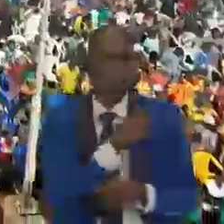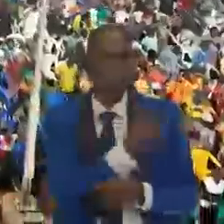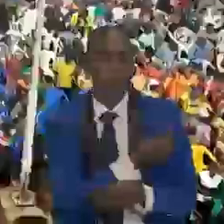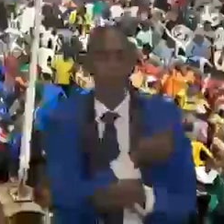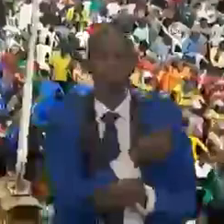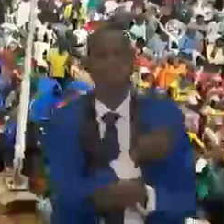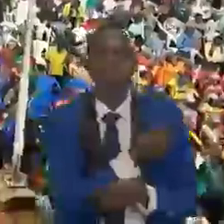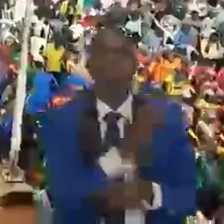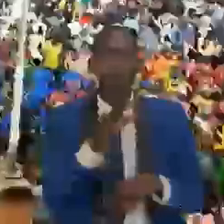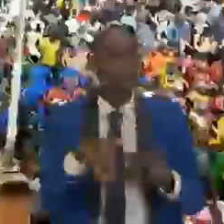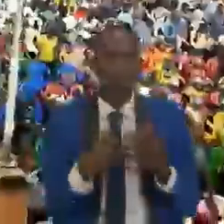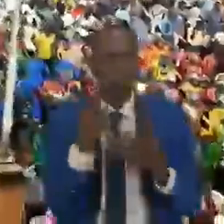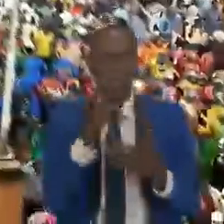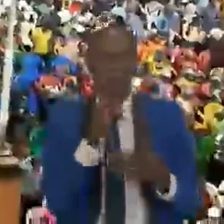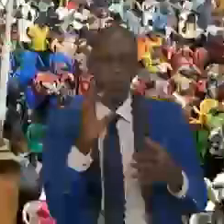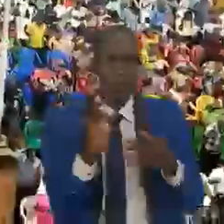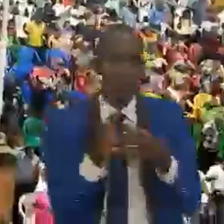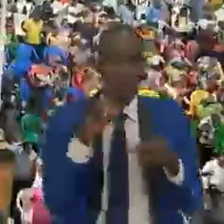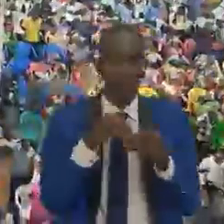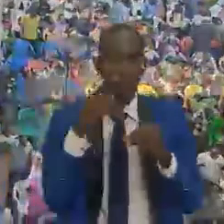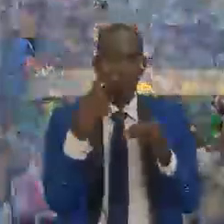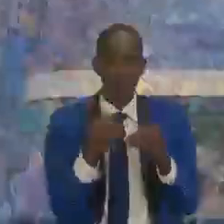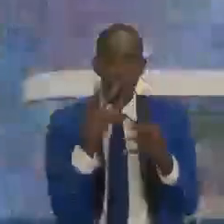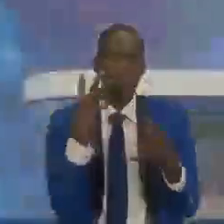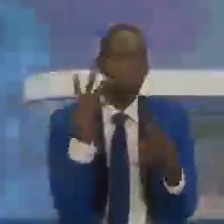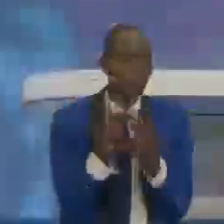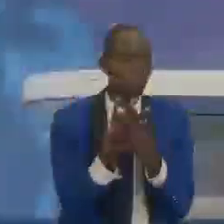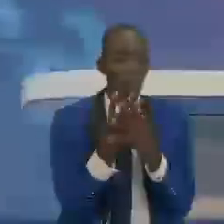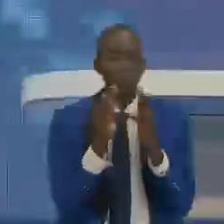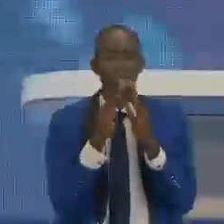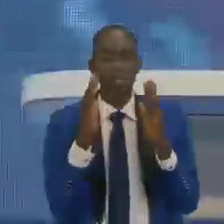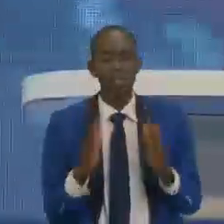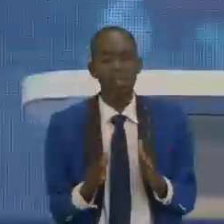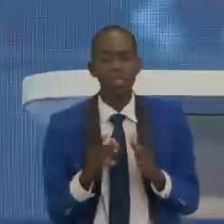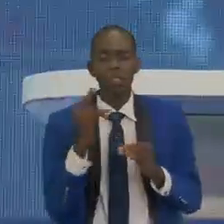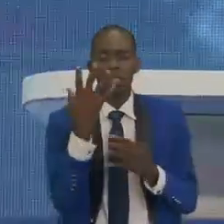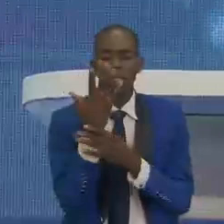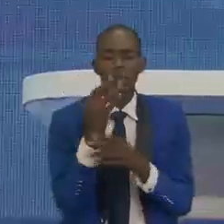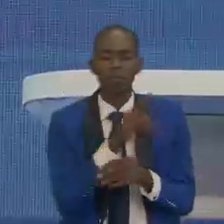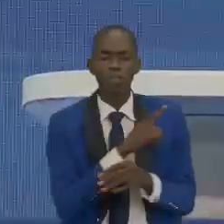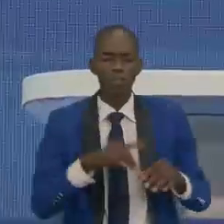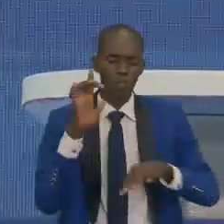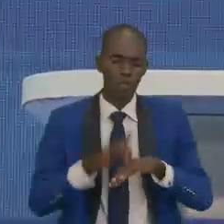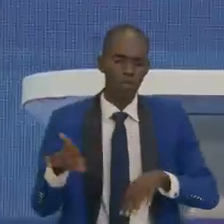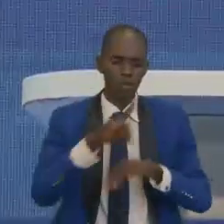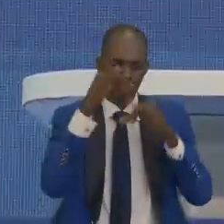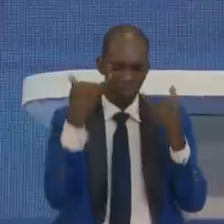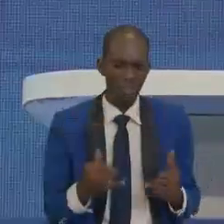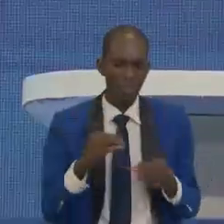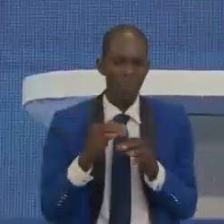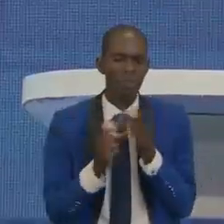those who are connected in the prison, the hand of the Lord touch you now.